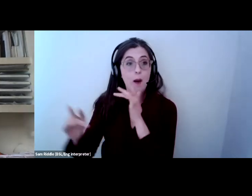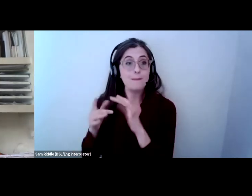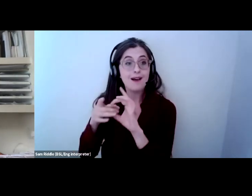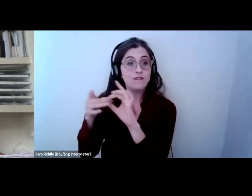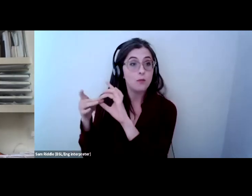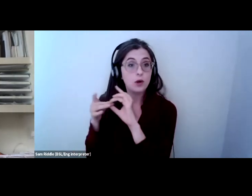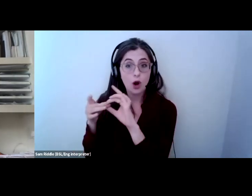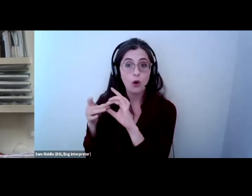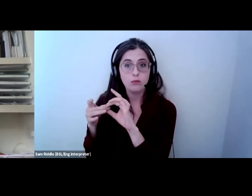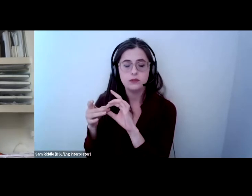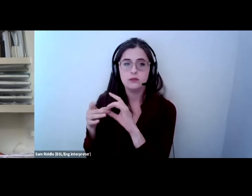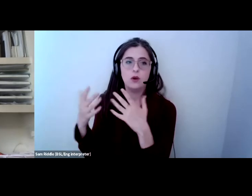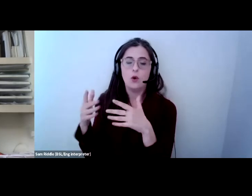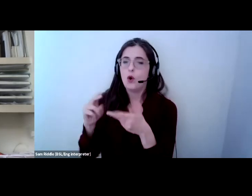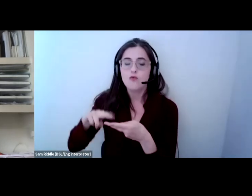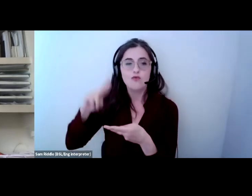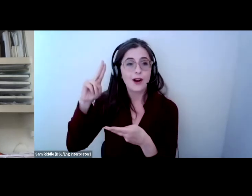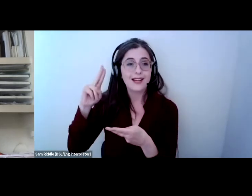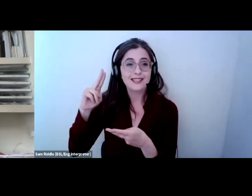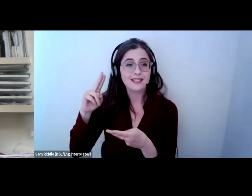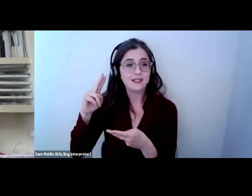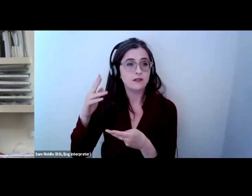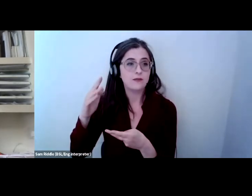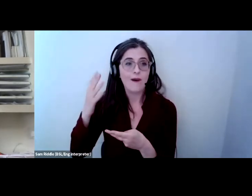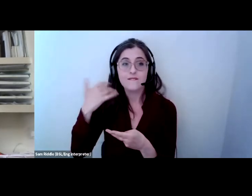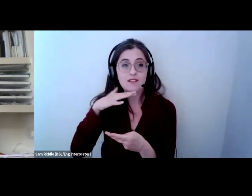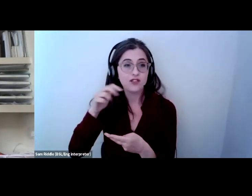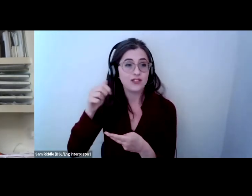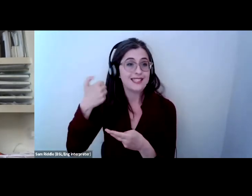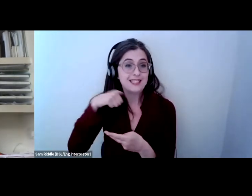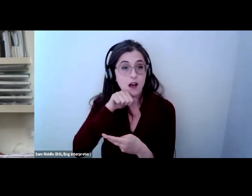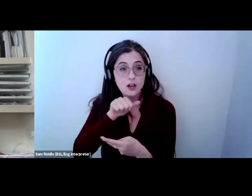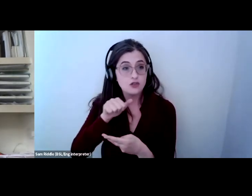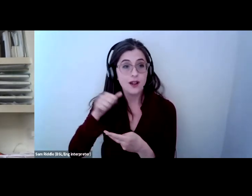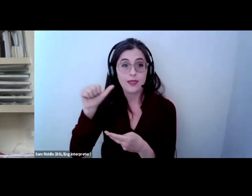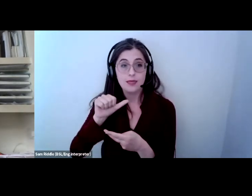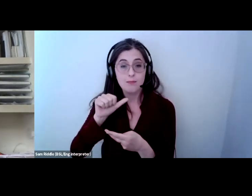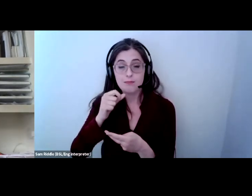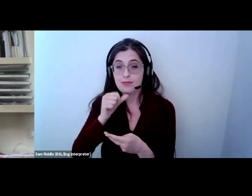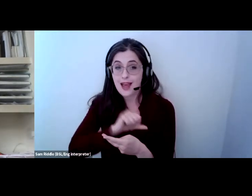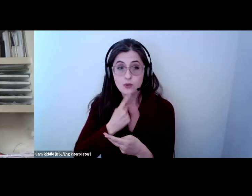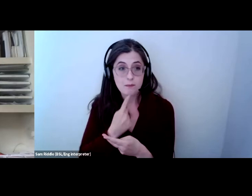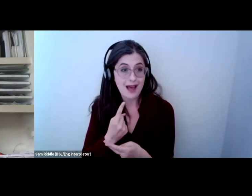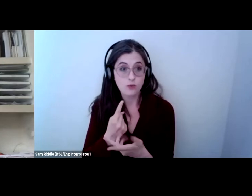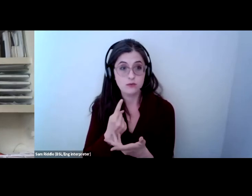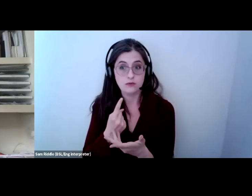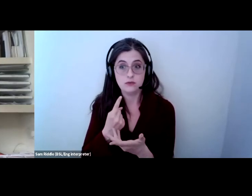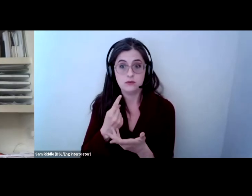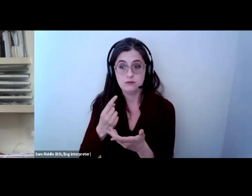between £400,000 and £600,000 through community shares. So this is really, really able to compete